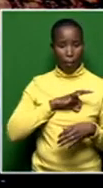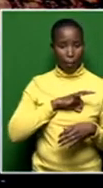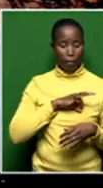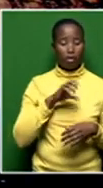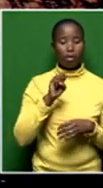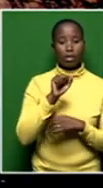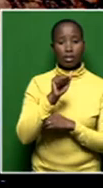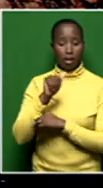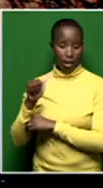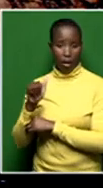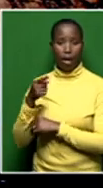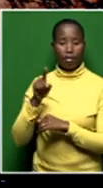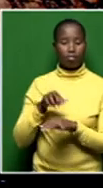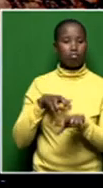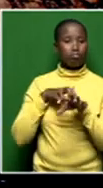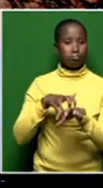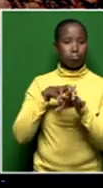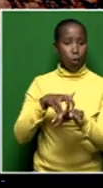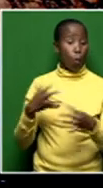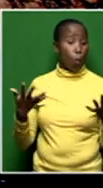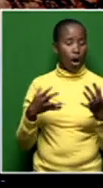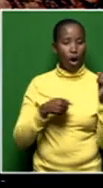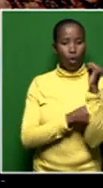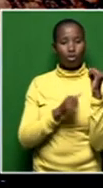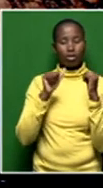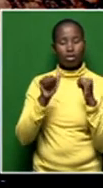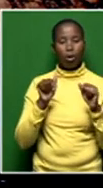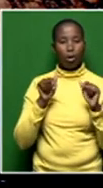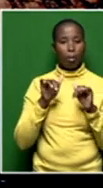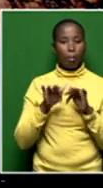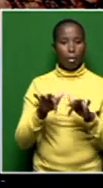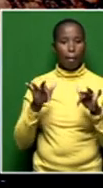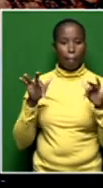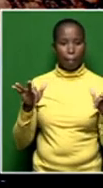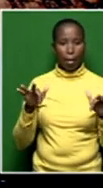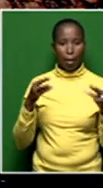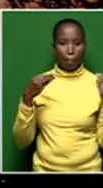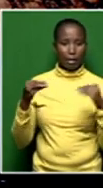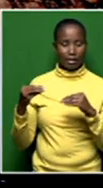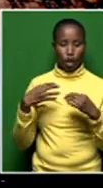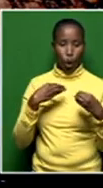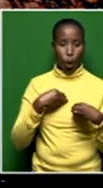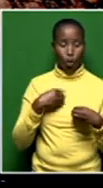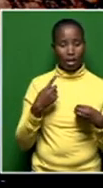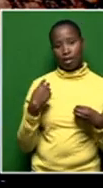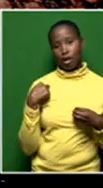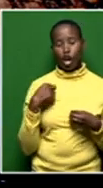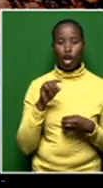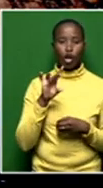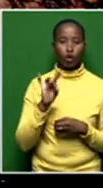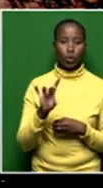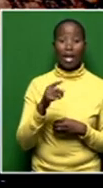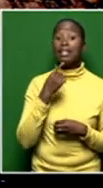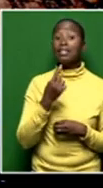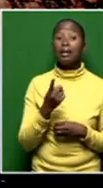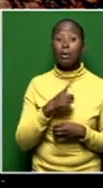SAA picketed at the offices of the Department of Public Enterprises on Tuesday. The two unions say the protest is against the